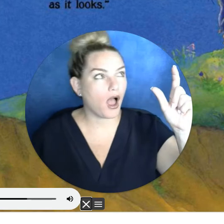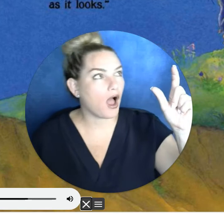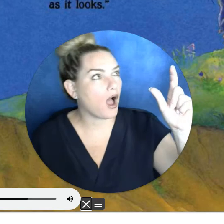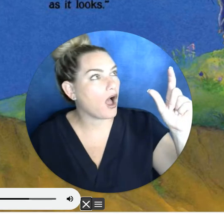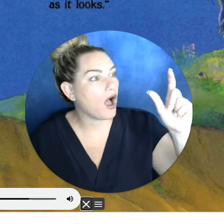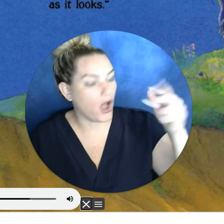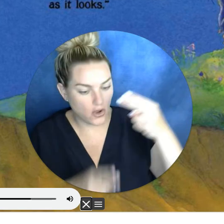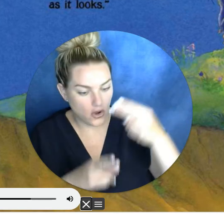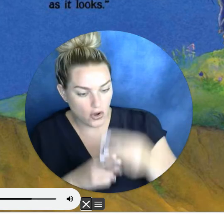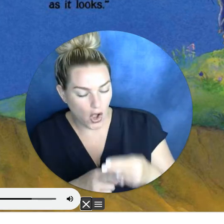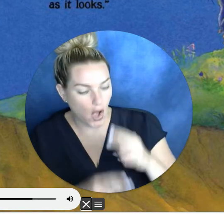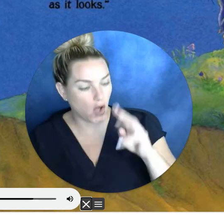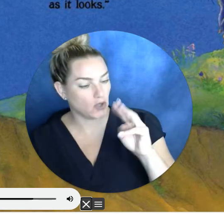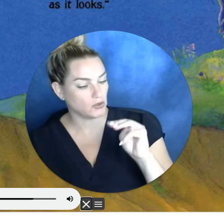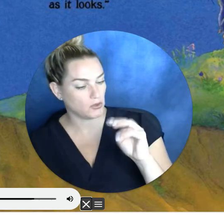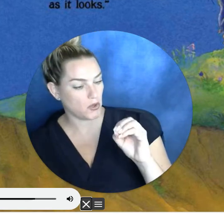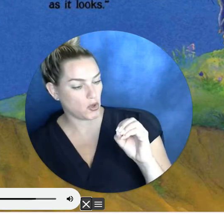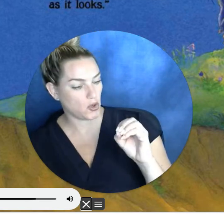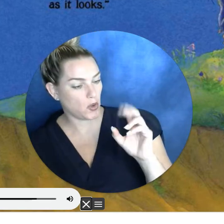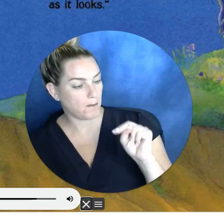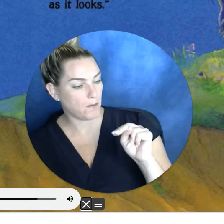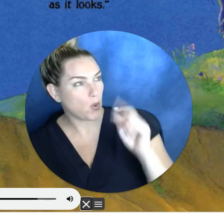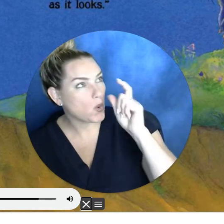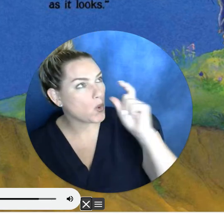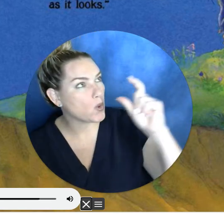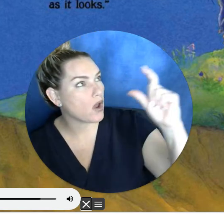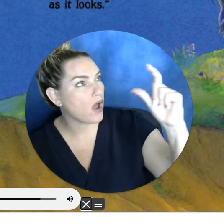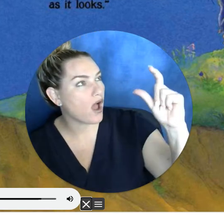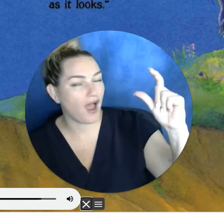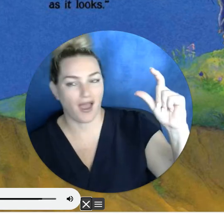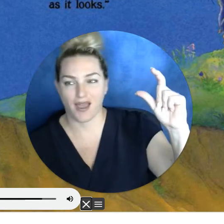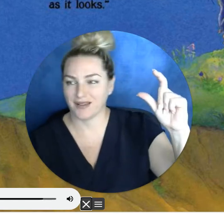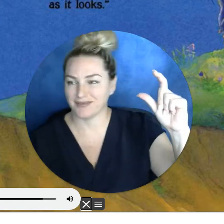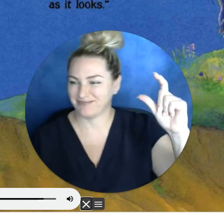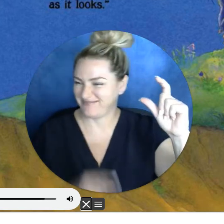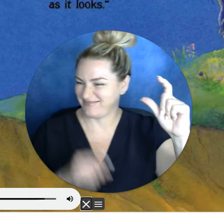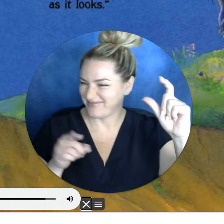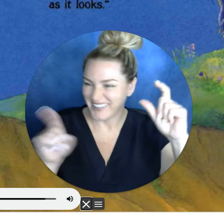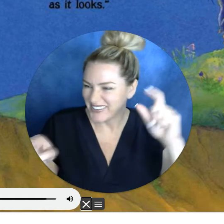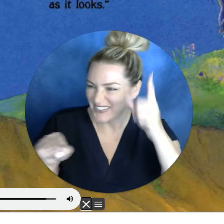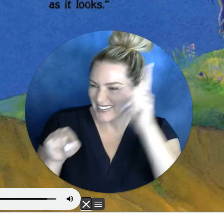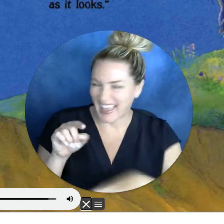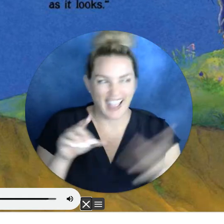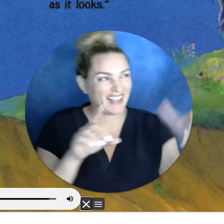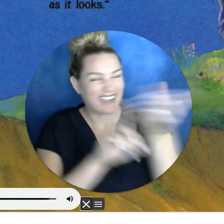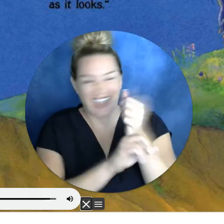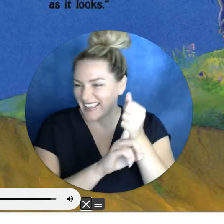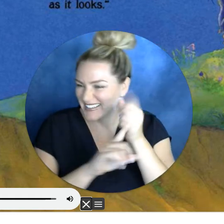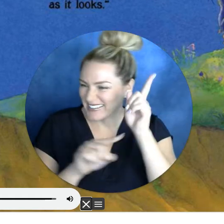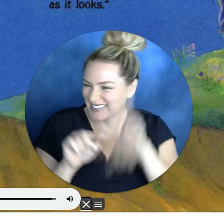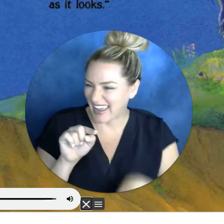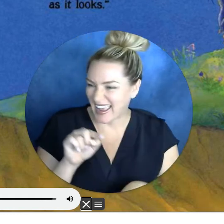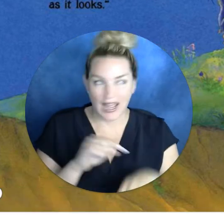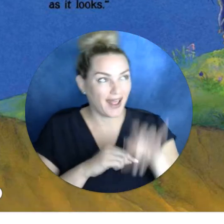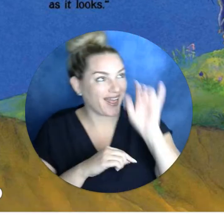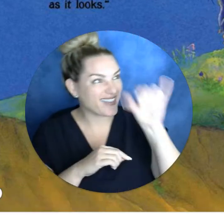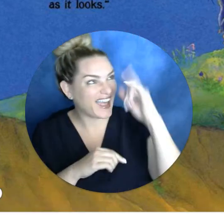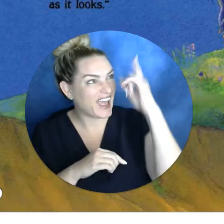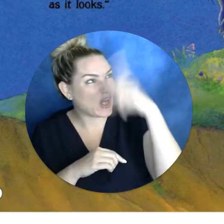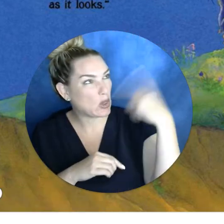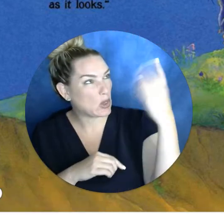it's called," said Mole. "You'll never do that," said Rabbit. "It's not as close as it looks."